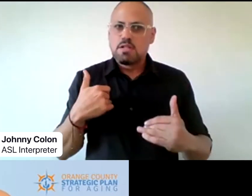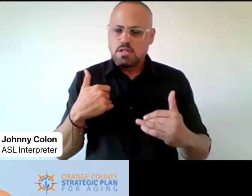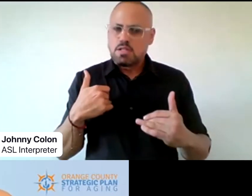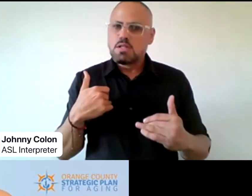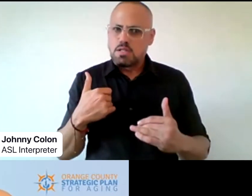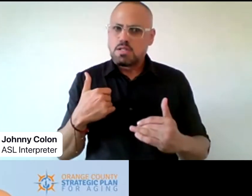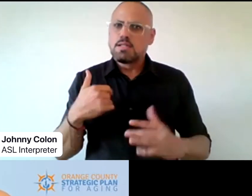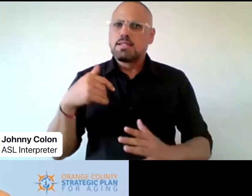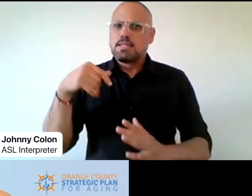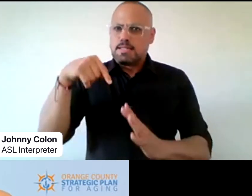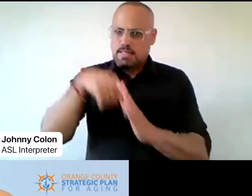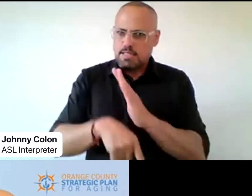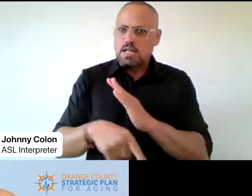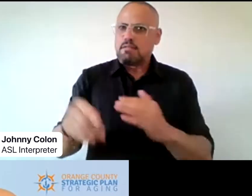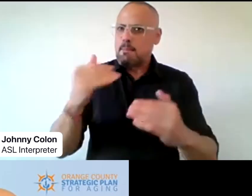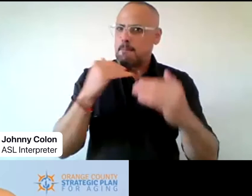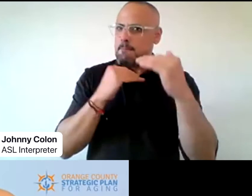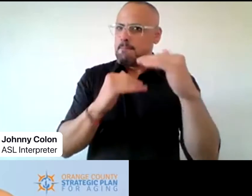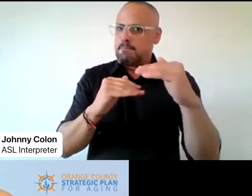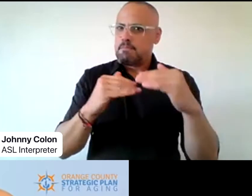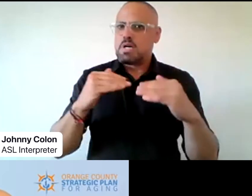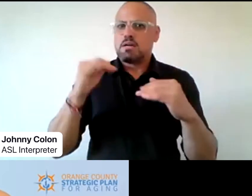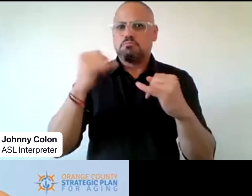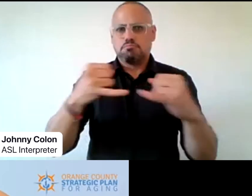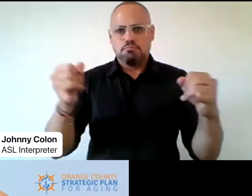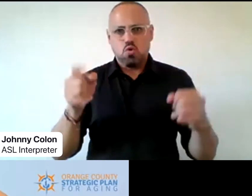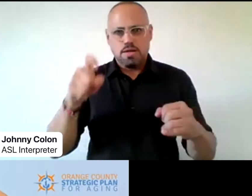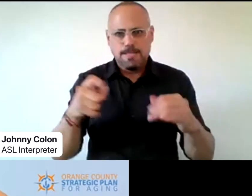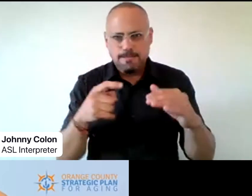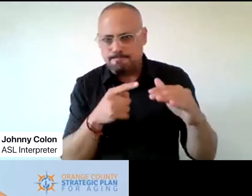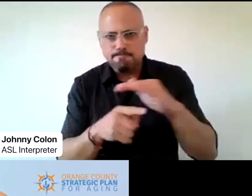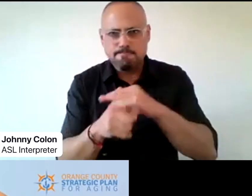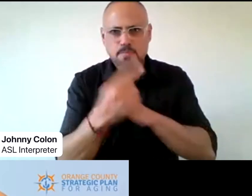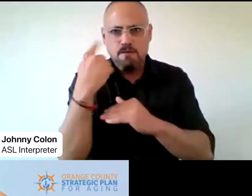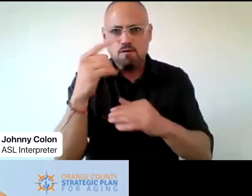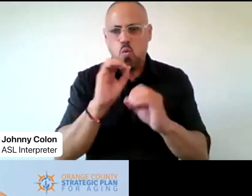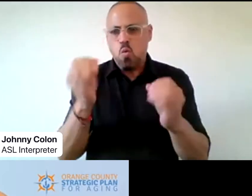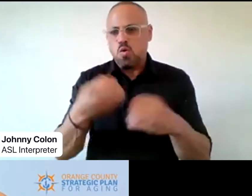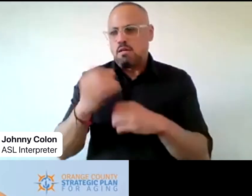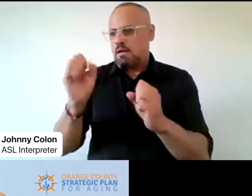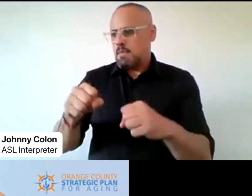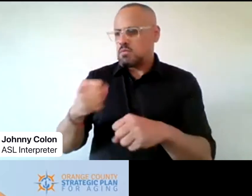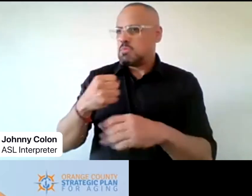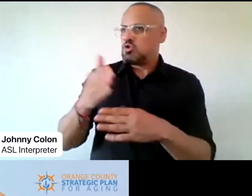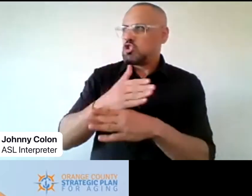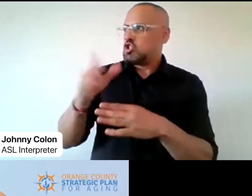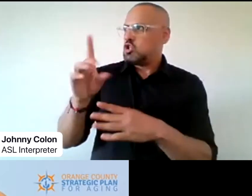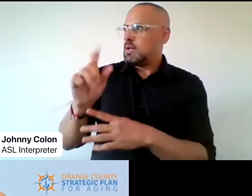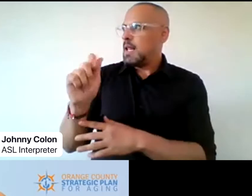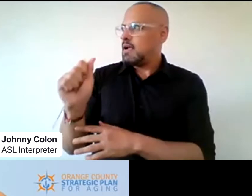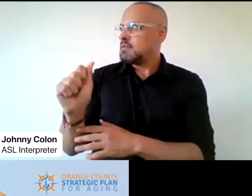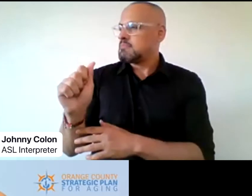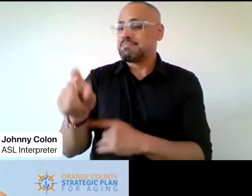organizational boundaries that have to be navigated for organizations to share data. And particularly